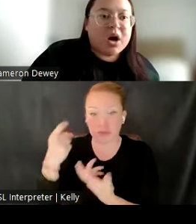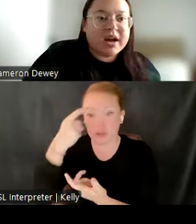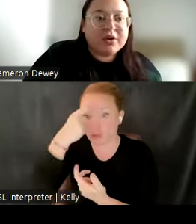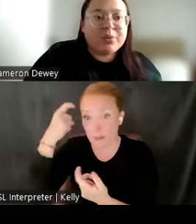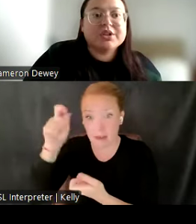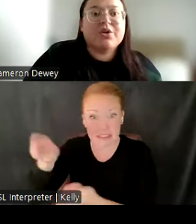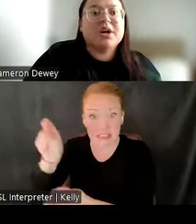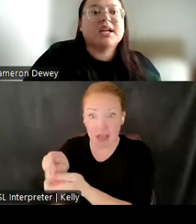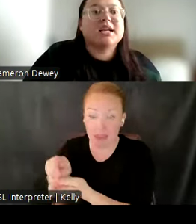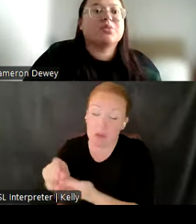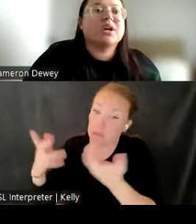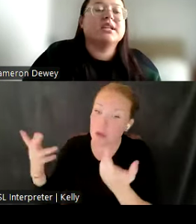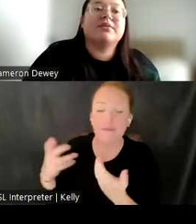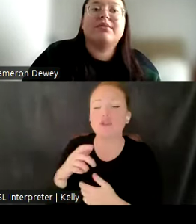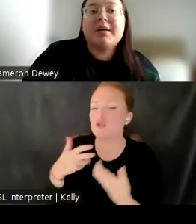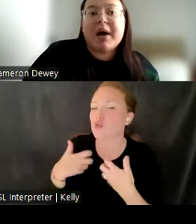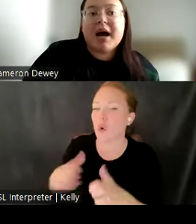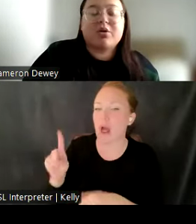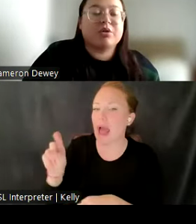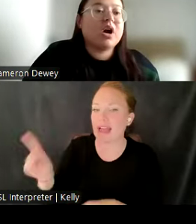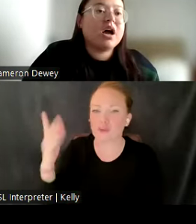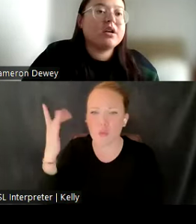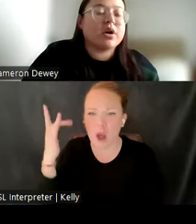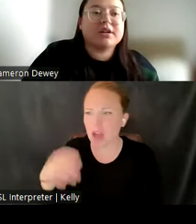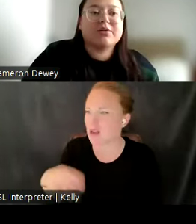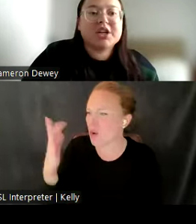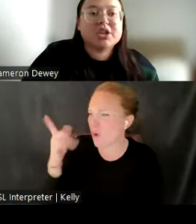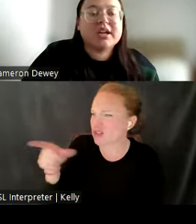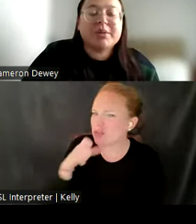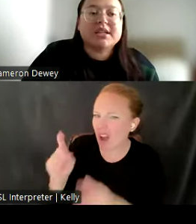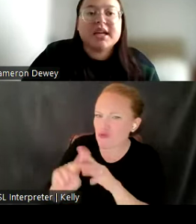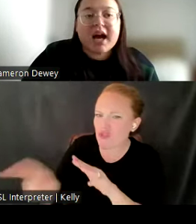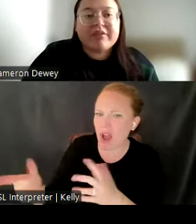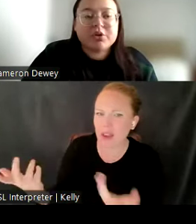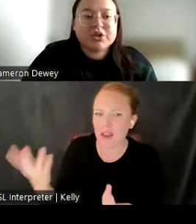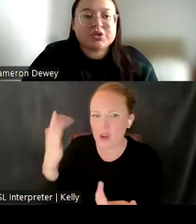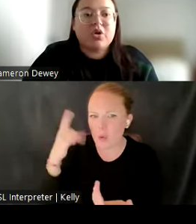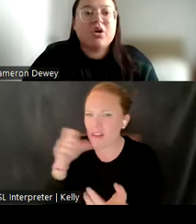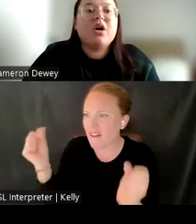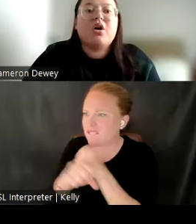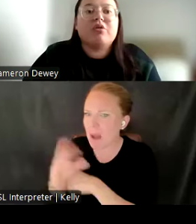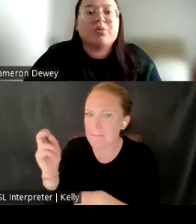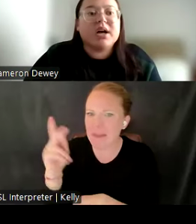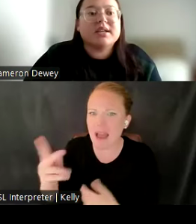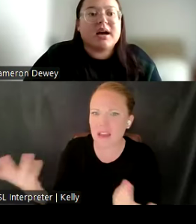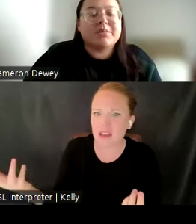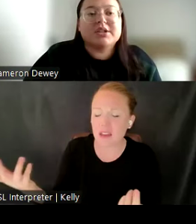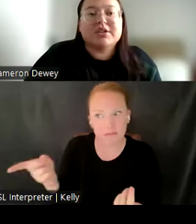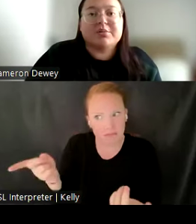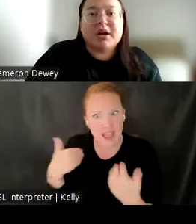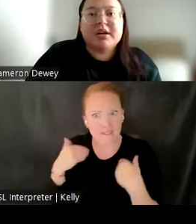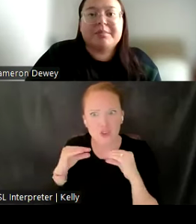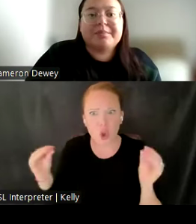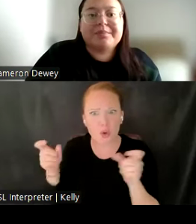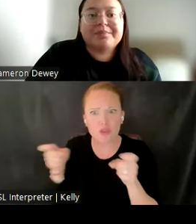ask why. We don't want to ask why they didn't fight back or run or act rationally, because they have no control over what is happening